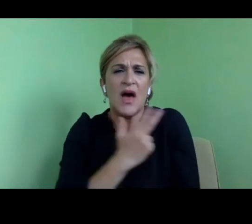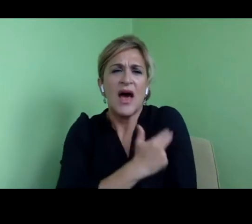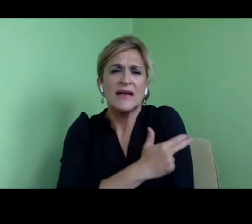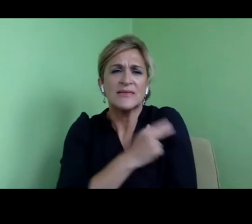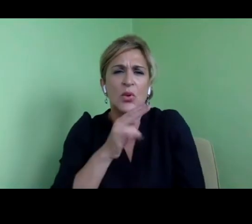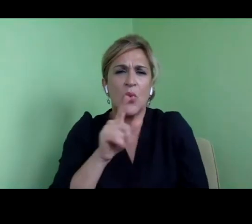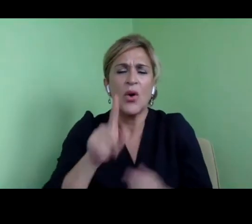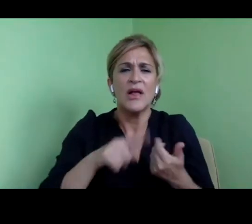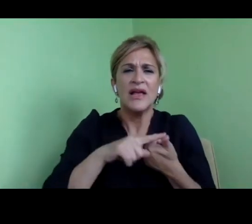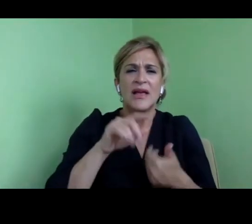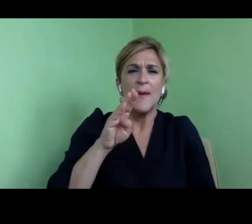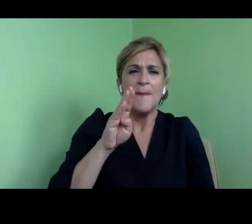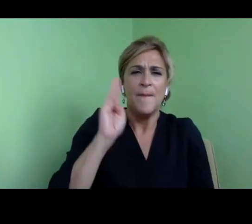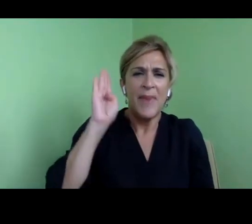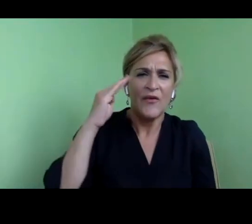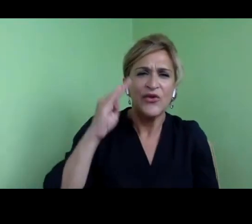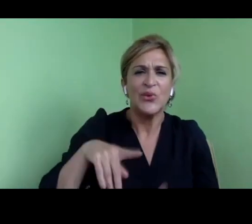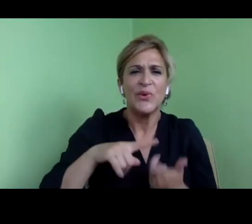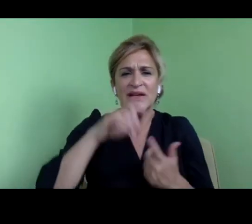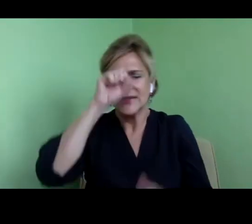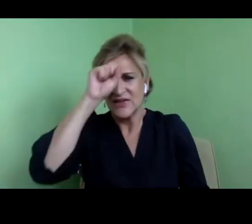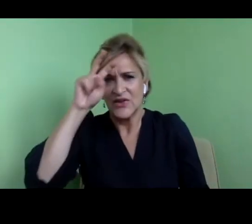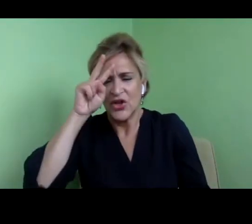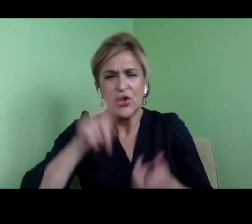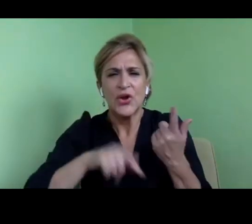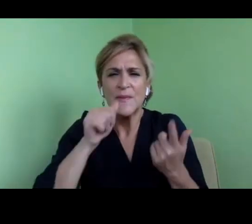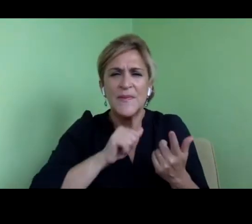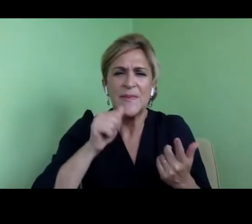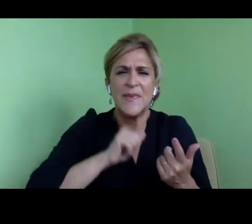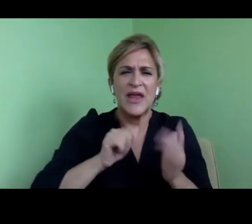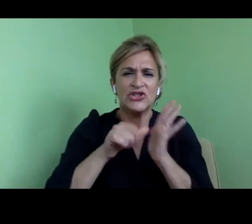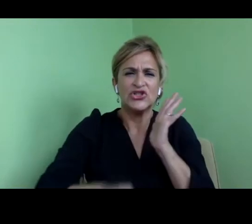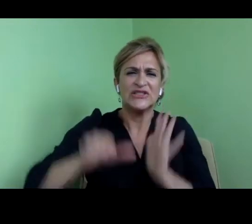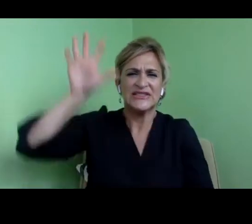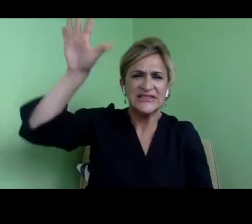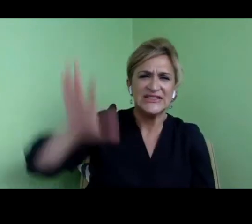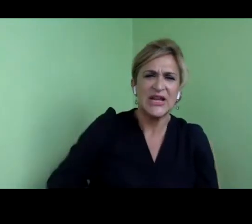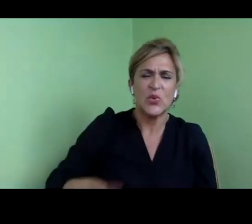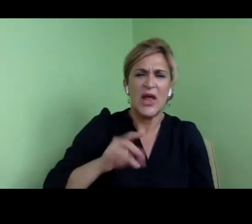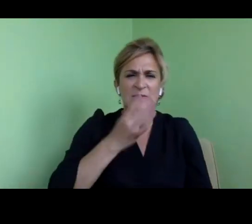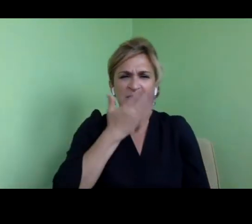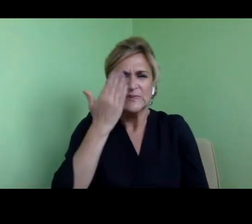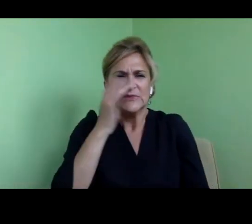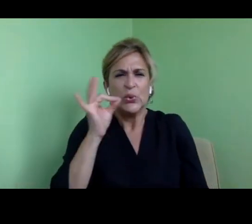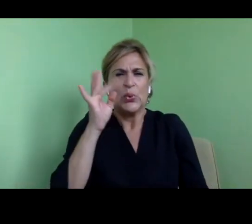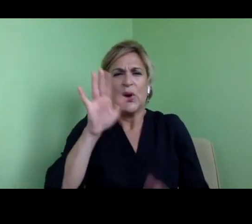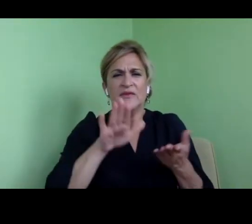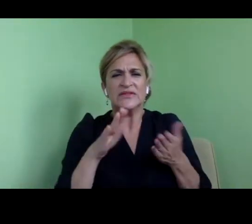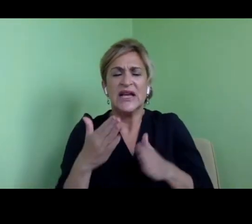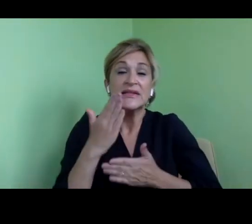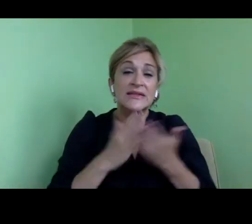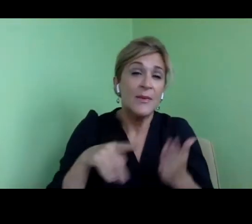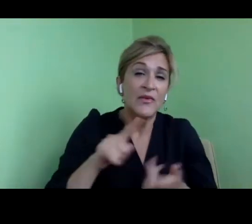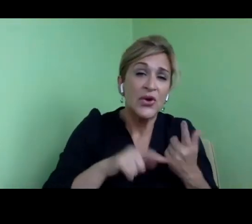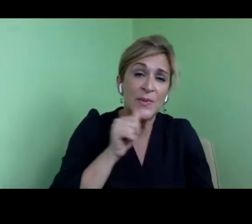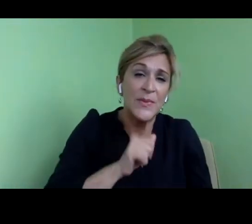St. Vincent's. Couldn't bear shit-stained walls and terrible wretched smells of death. Some of us couldn't bear